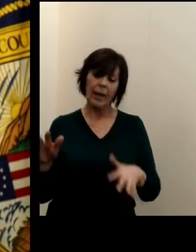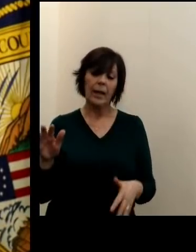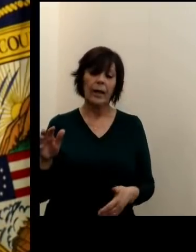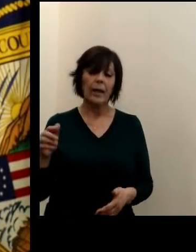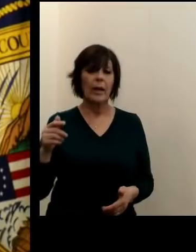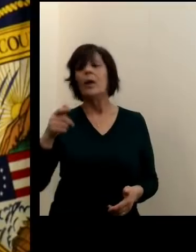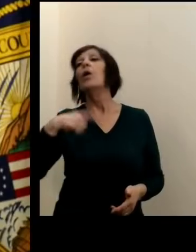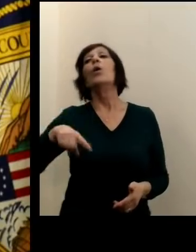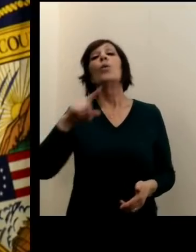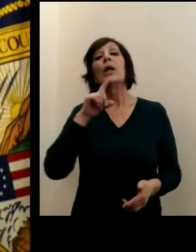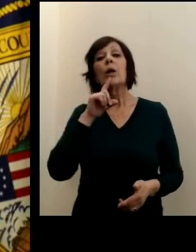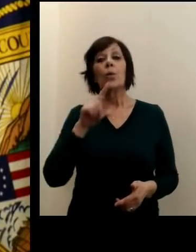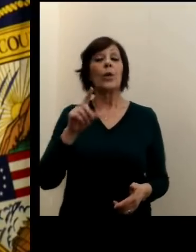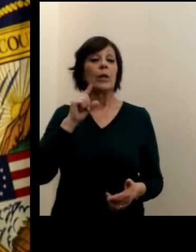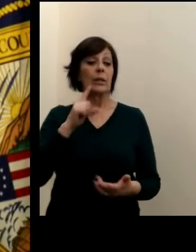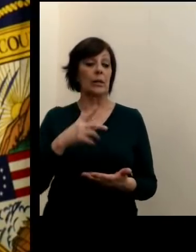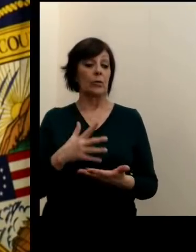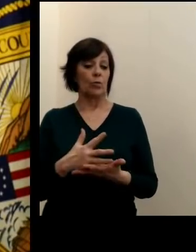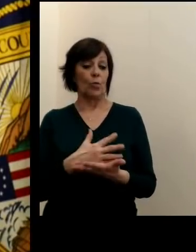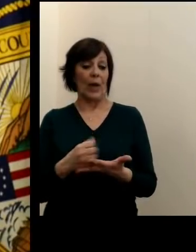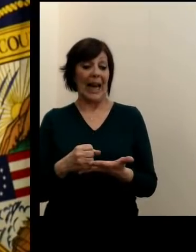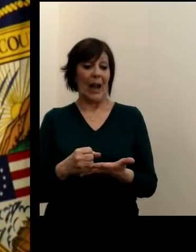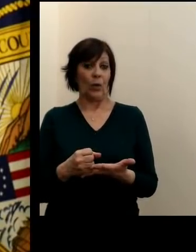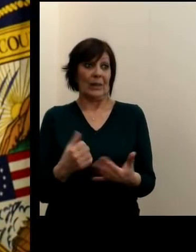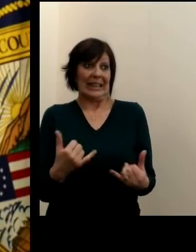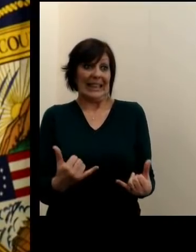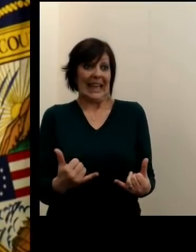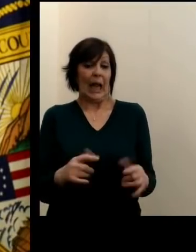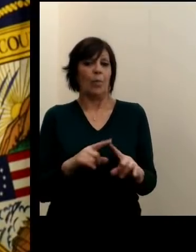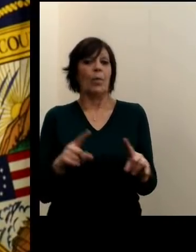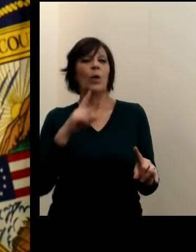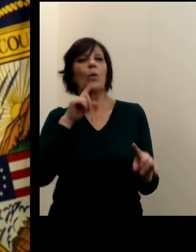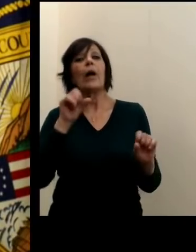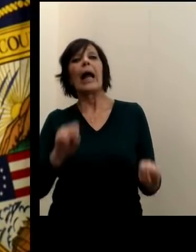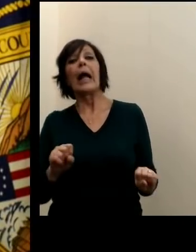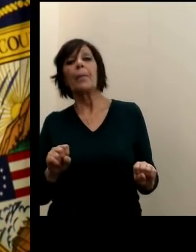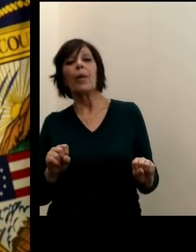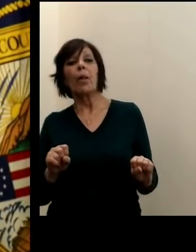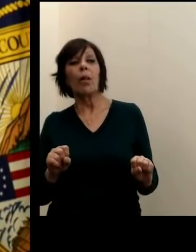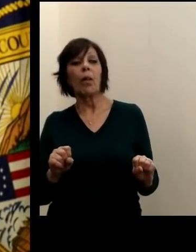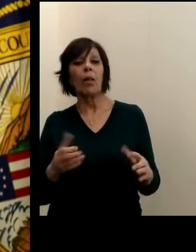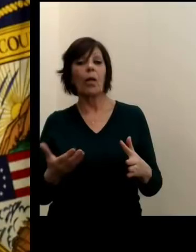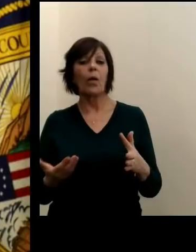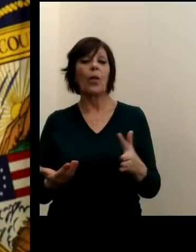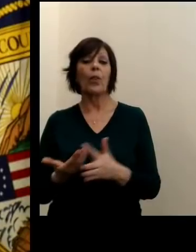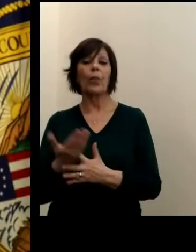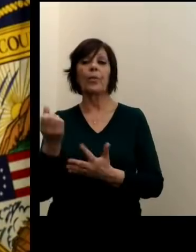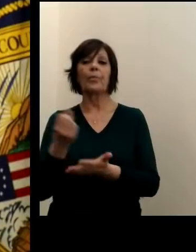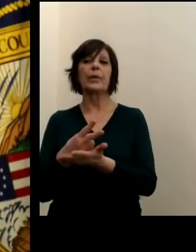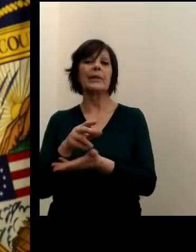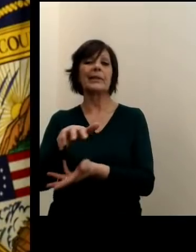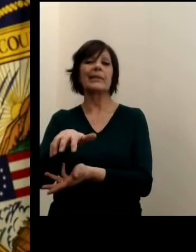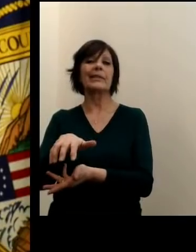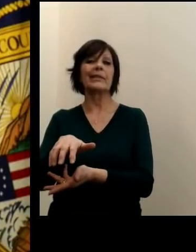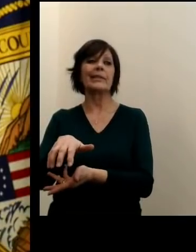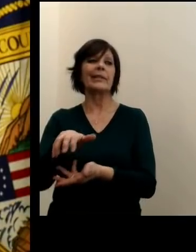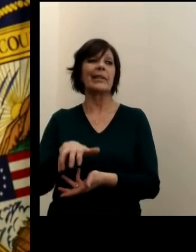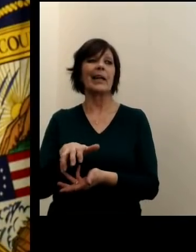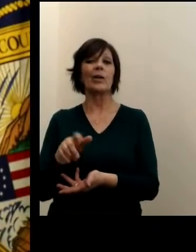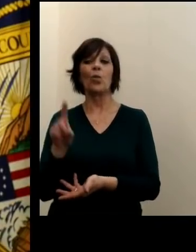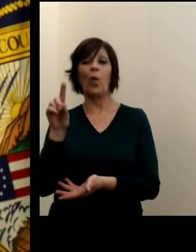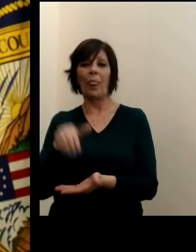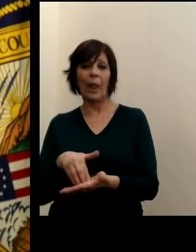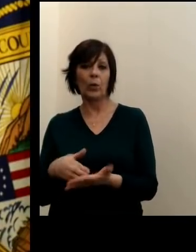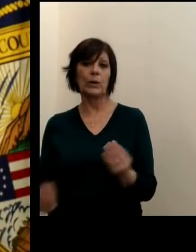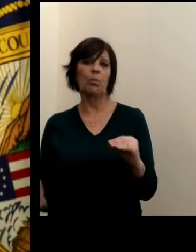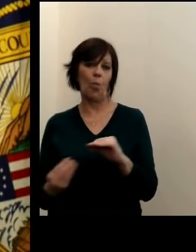We were actually going to run out of doses as of the end of today, but we were able, through the authorization, to procure another